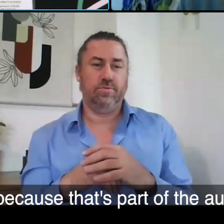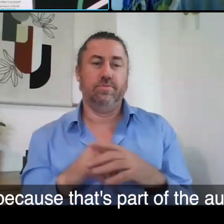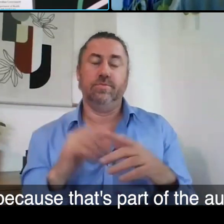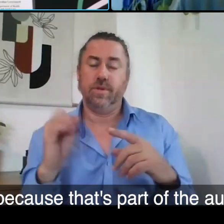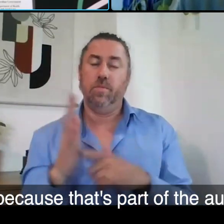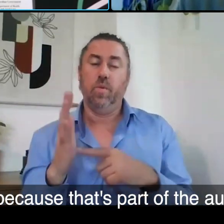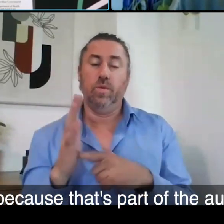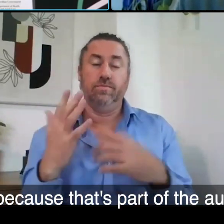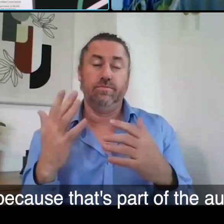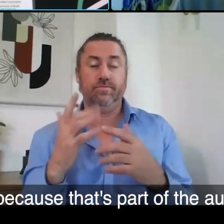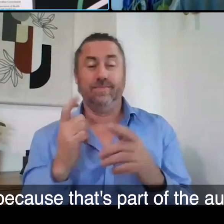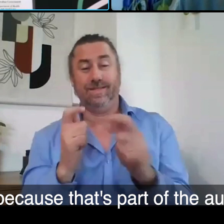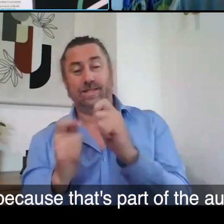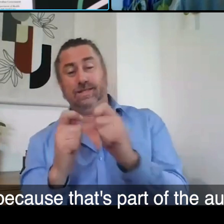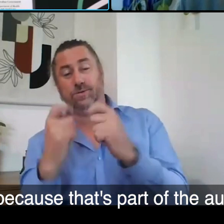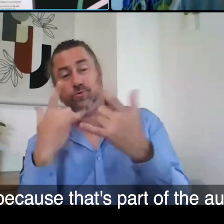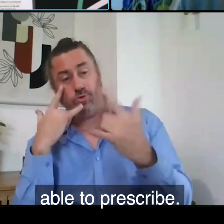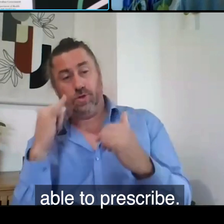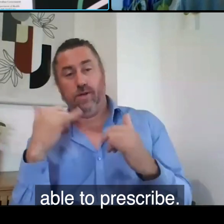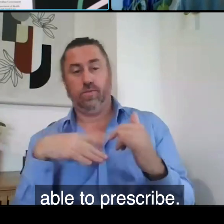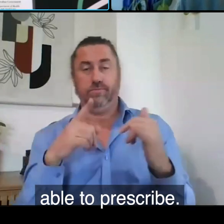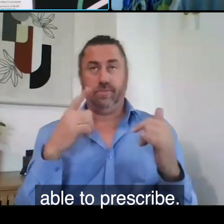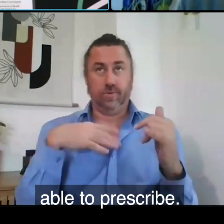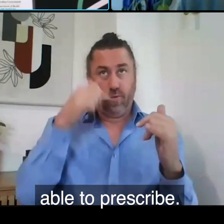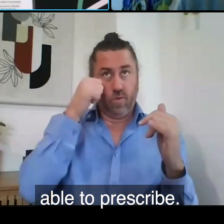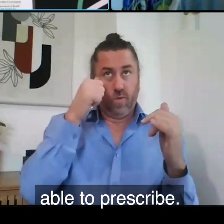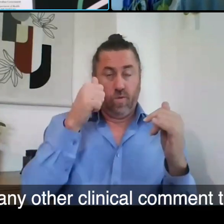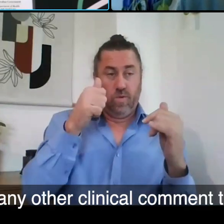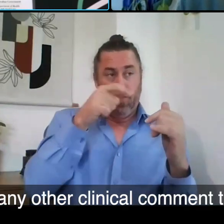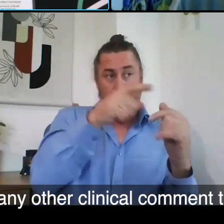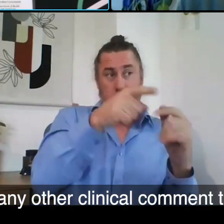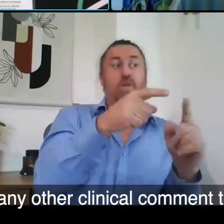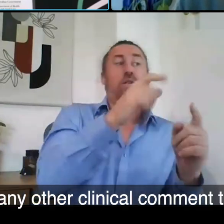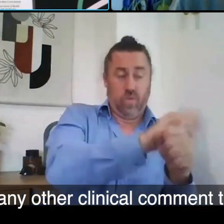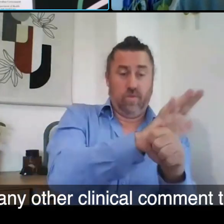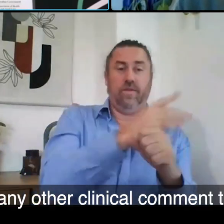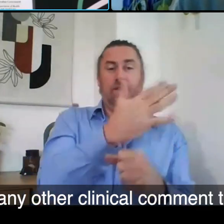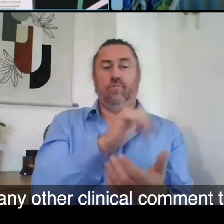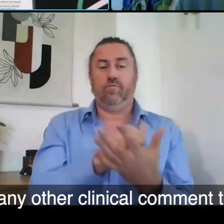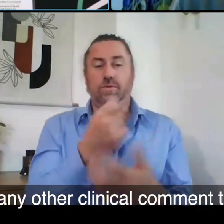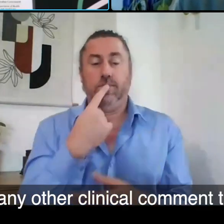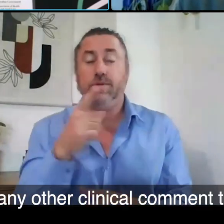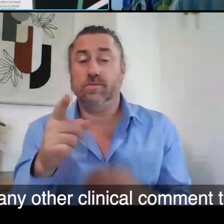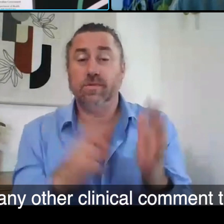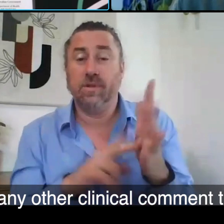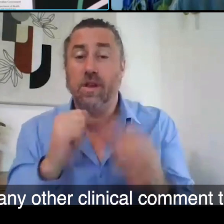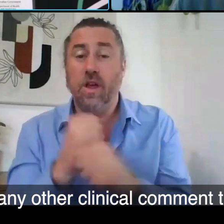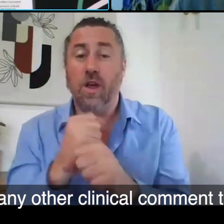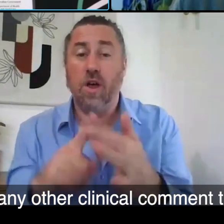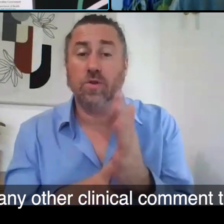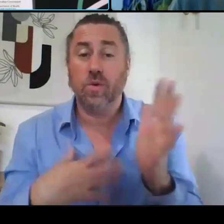to have a test because that's part of the authority to be able to prescribe. Nigel, any other clinical comment